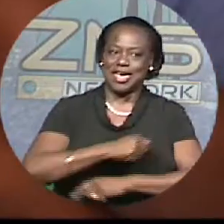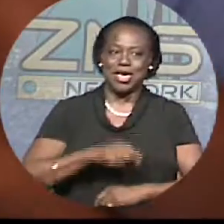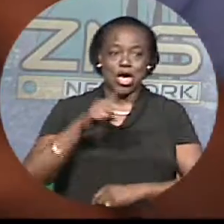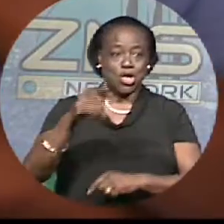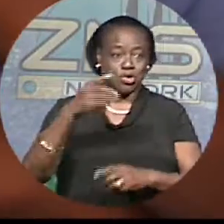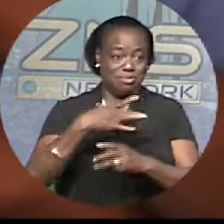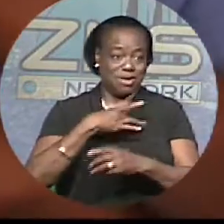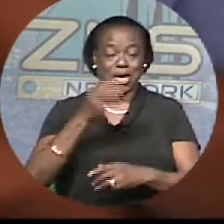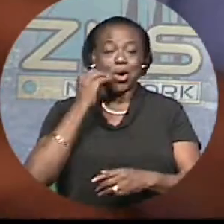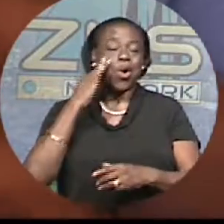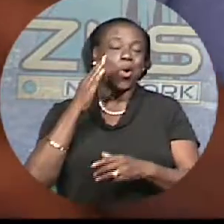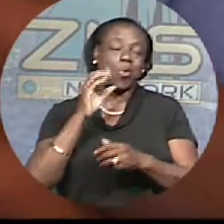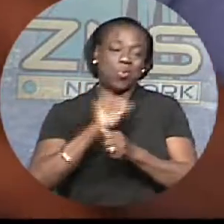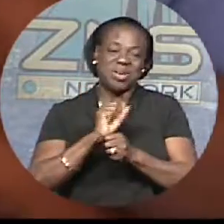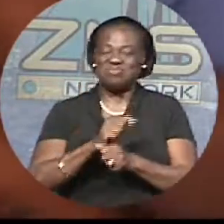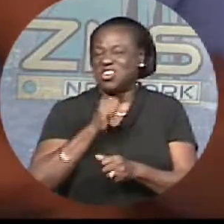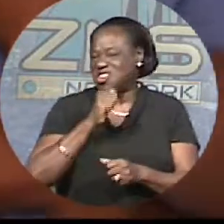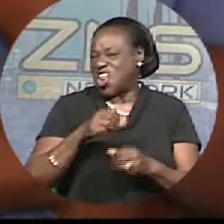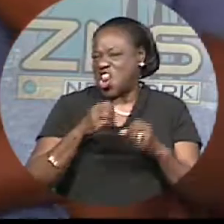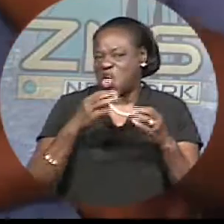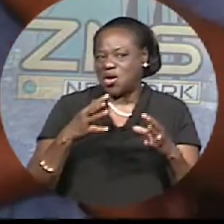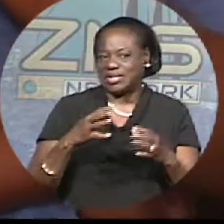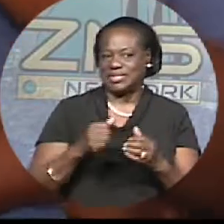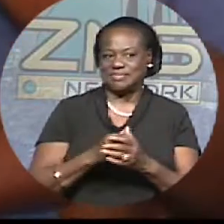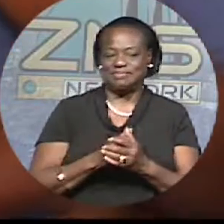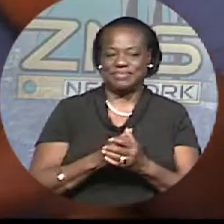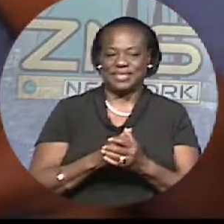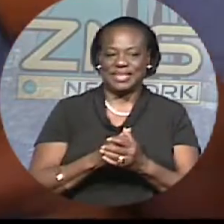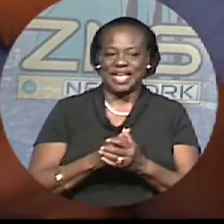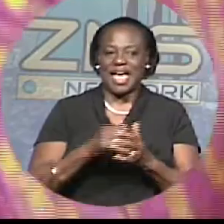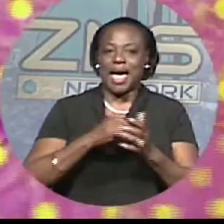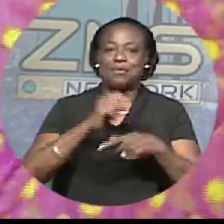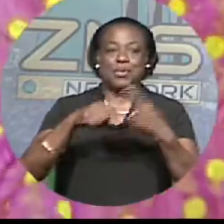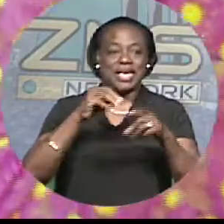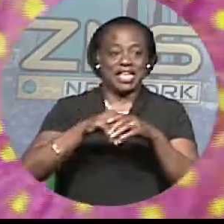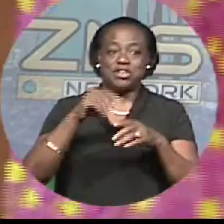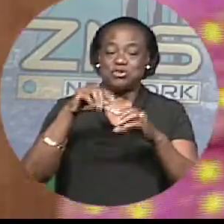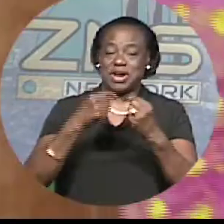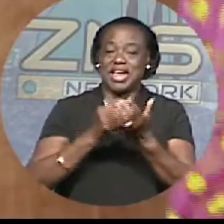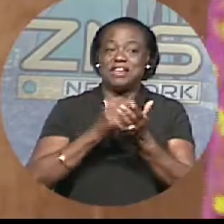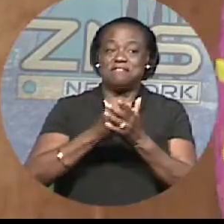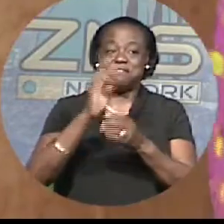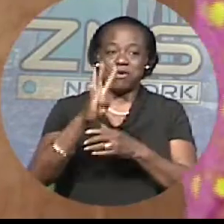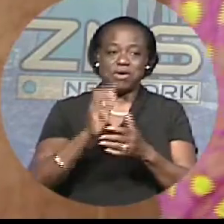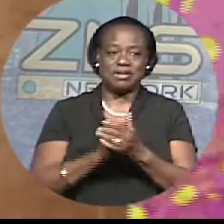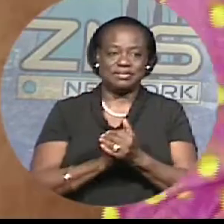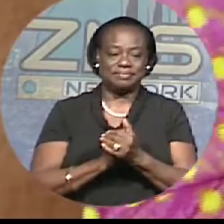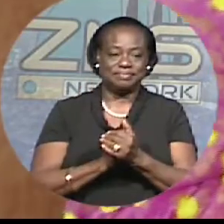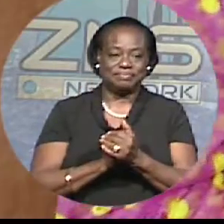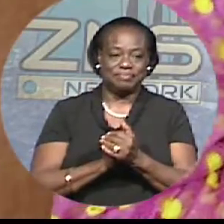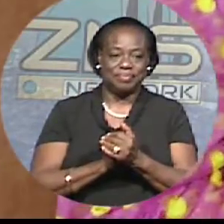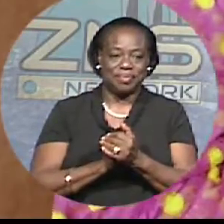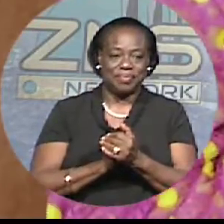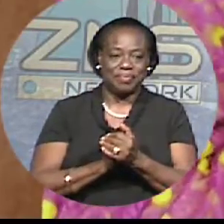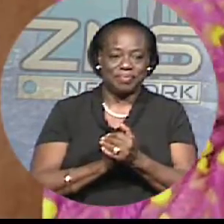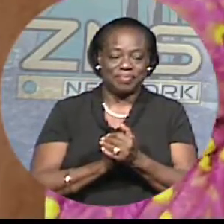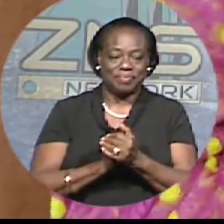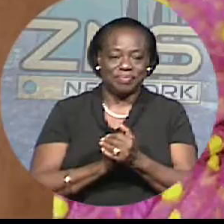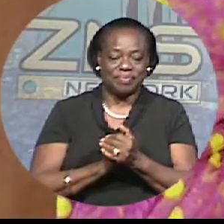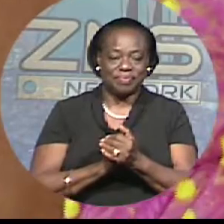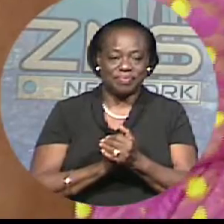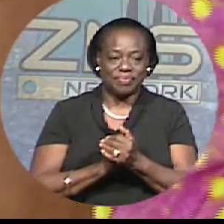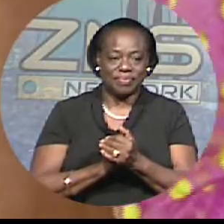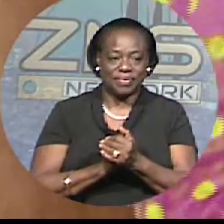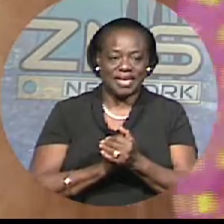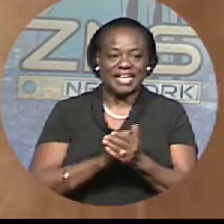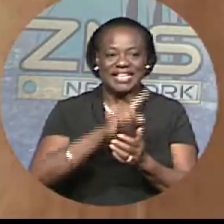homework? Not a lot. It's be too hard for me because I go on in grade 4. I am Raphael Delancey for